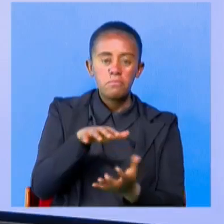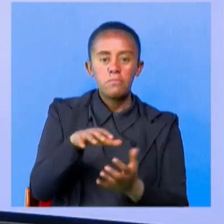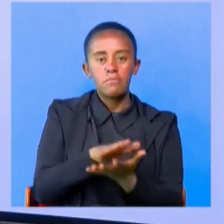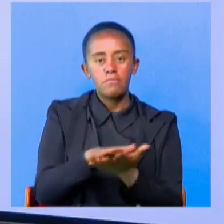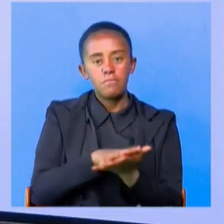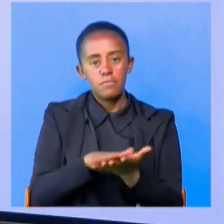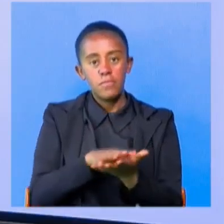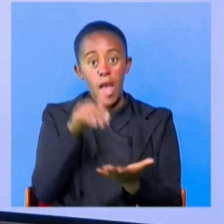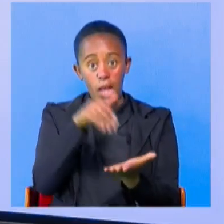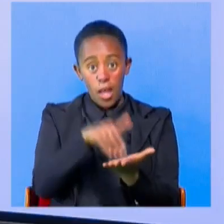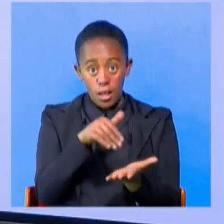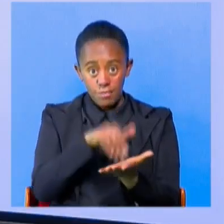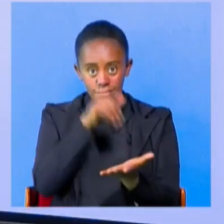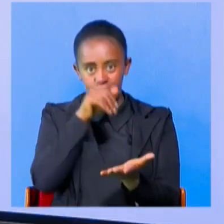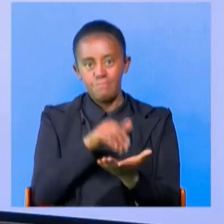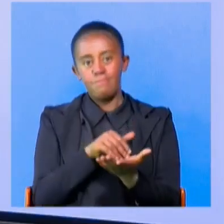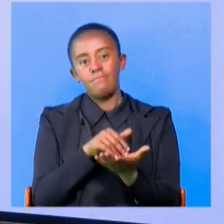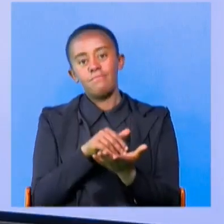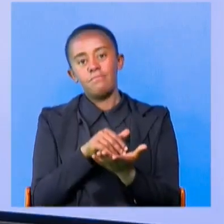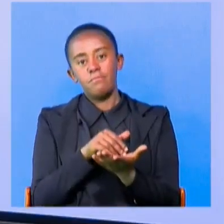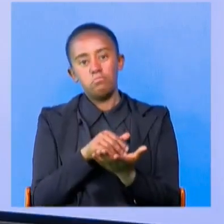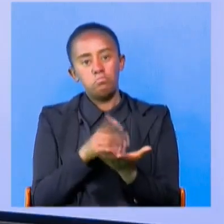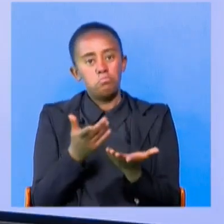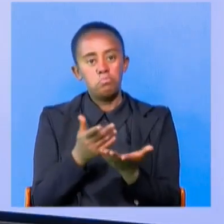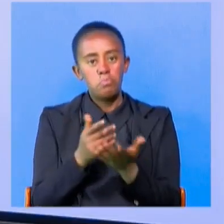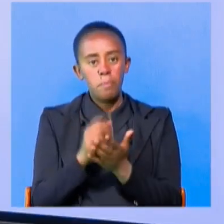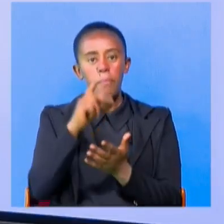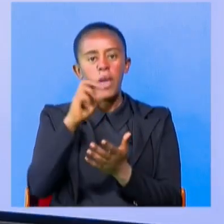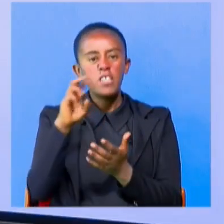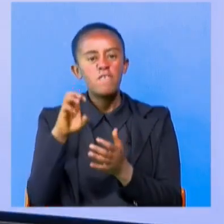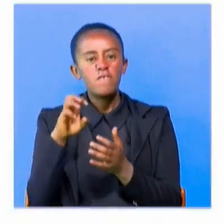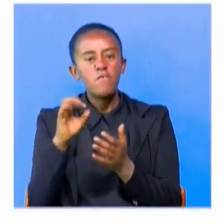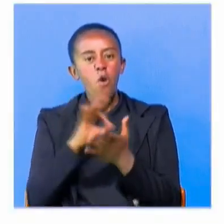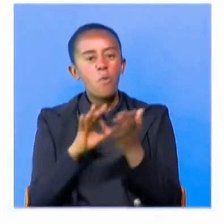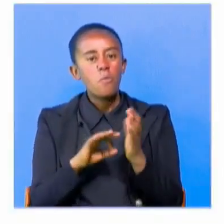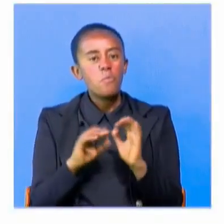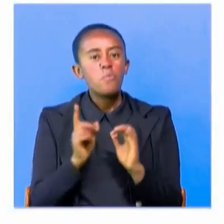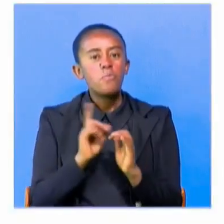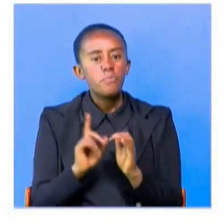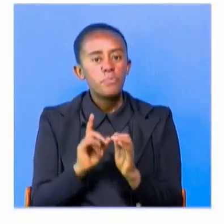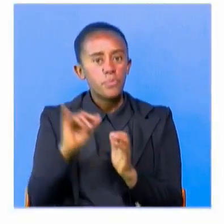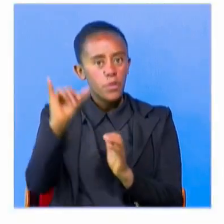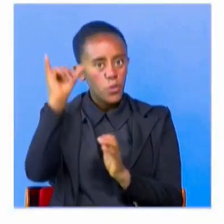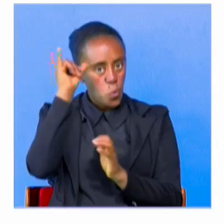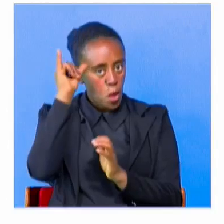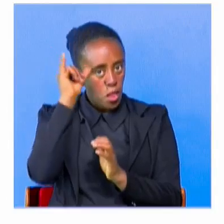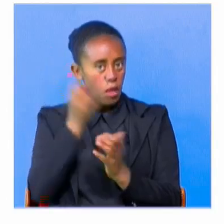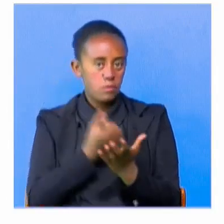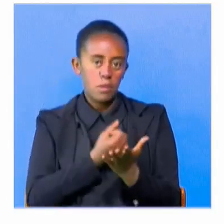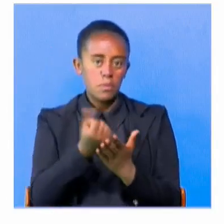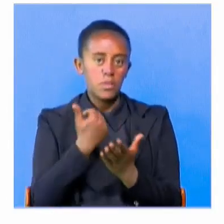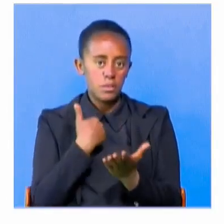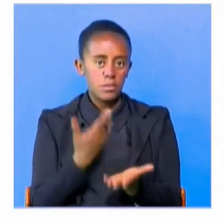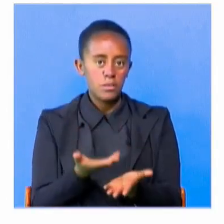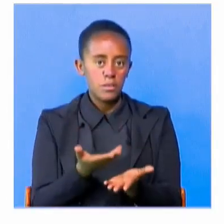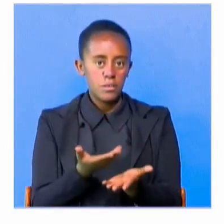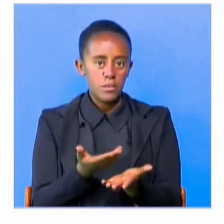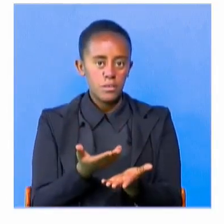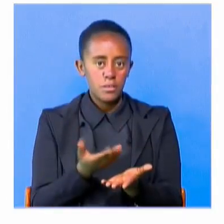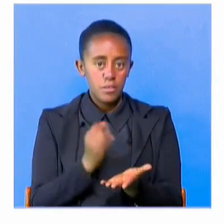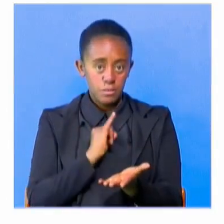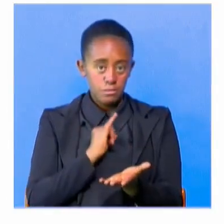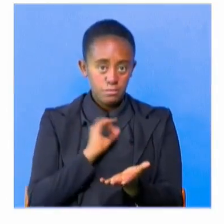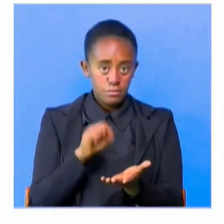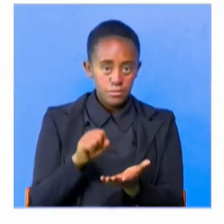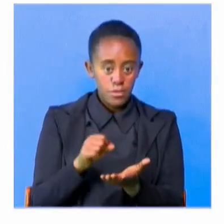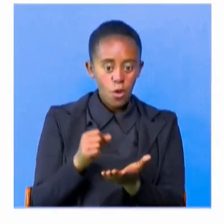Again, its passive form will be what's that? Jonathan is a subject. Here it is.